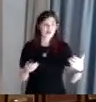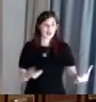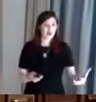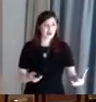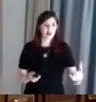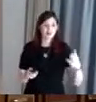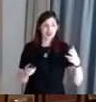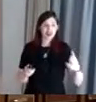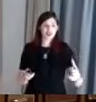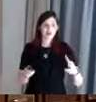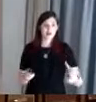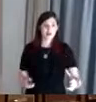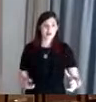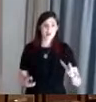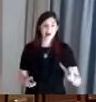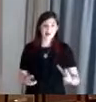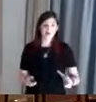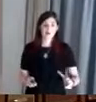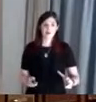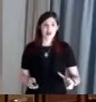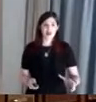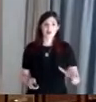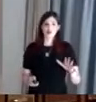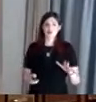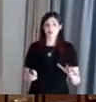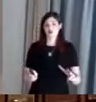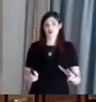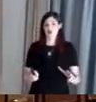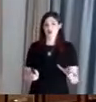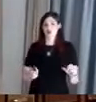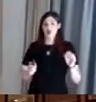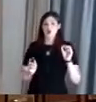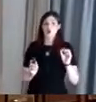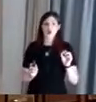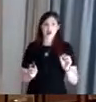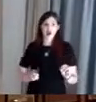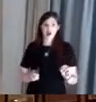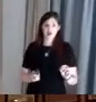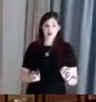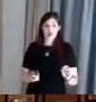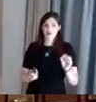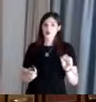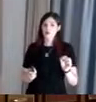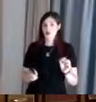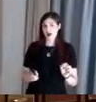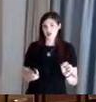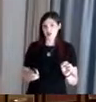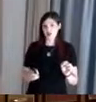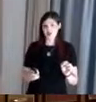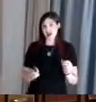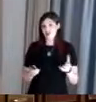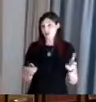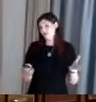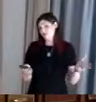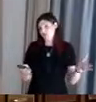Not even noticed, but was actually being used by the criminals. And they were using the script that's called CoinHive, a crypto miner,